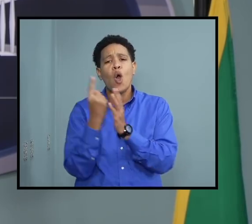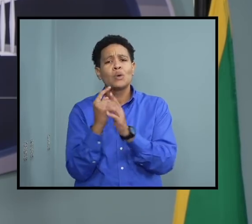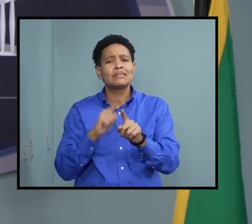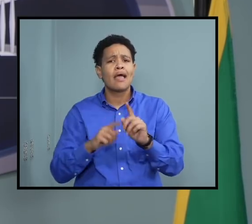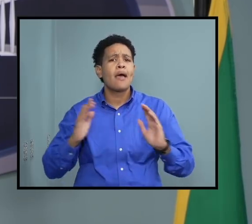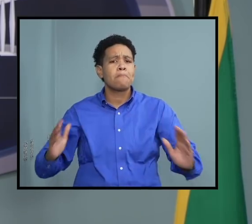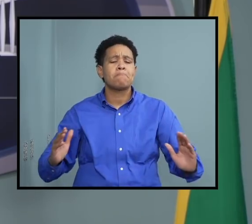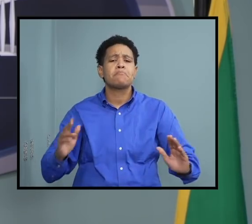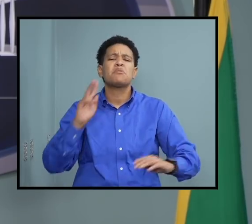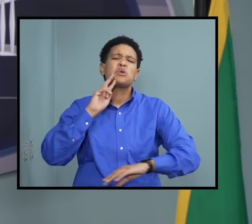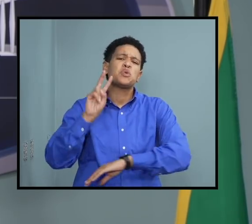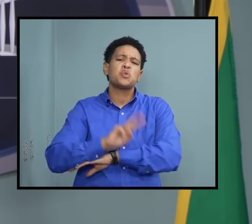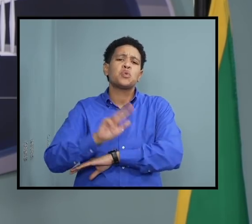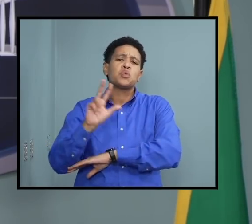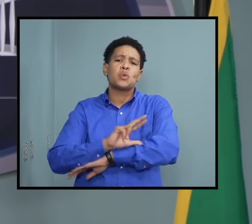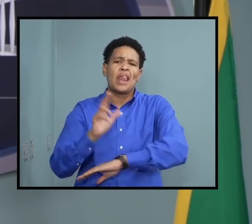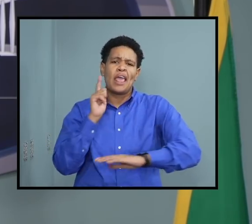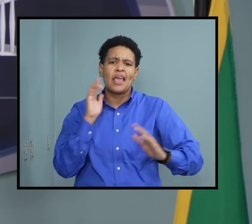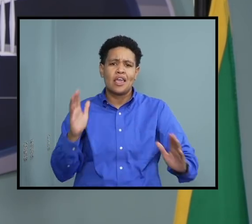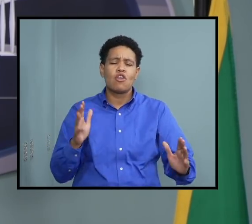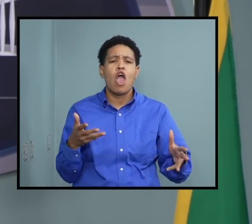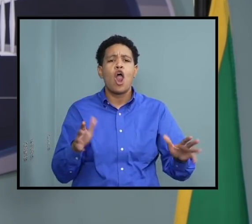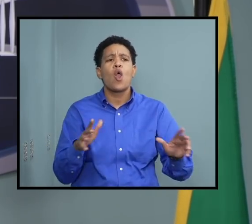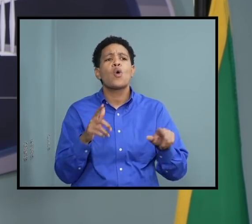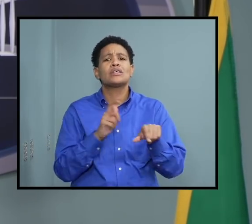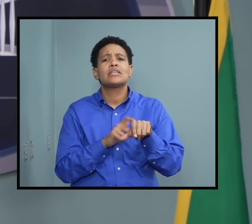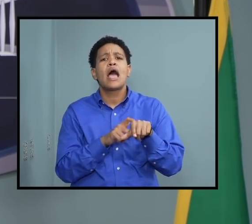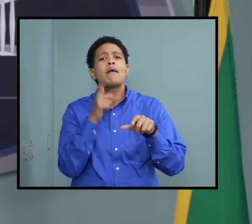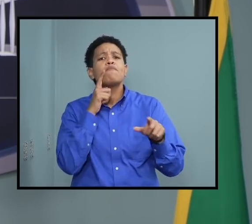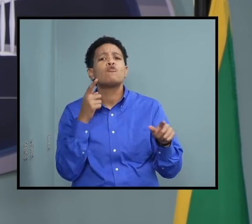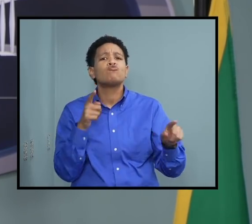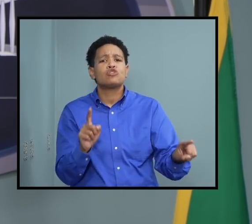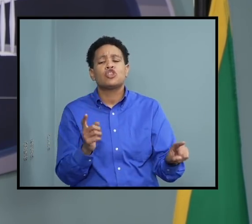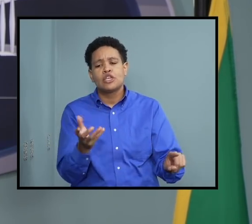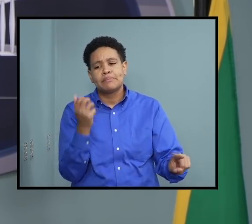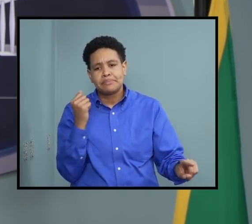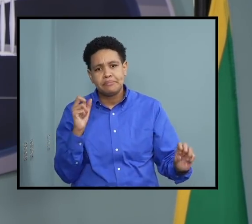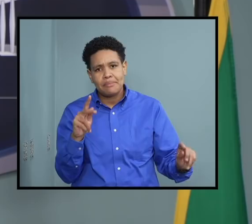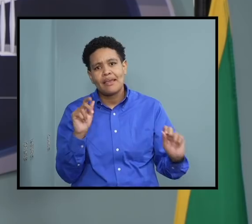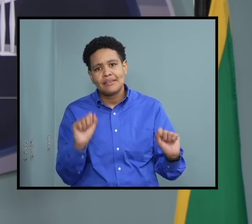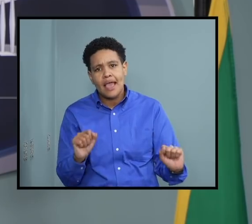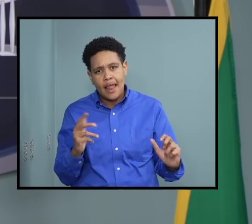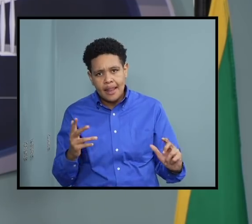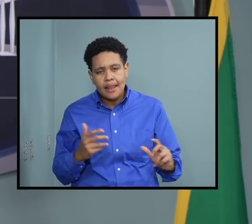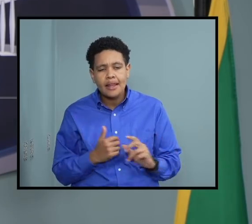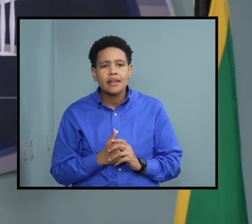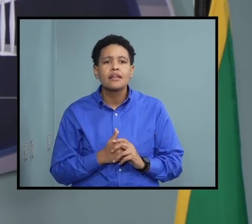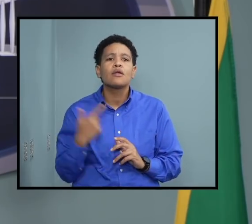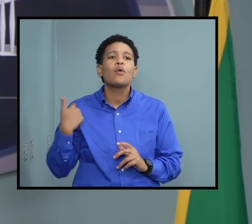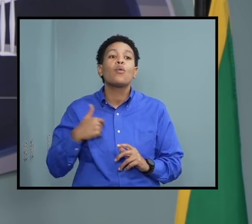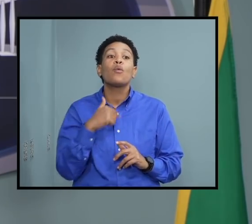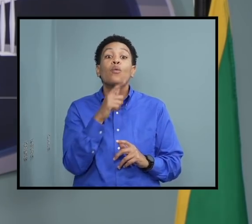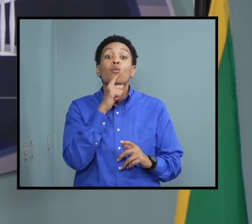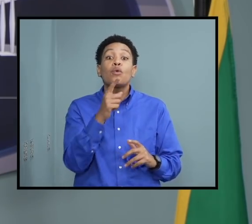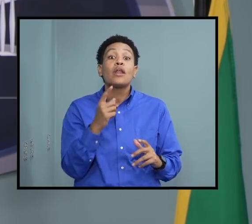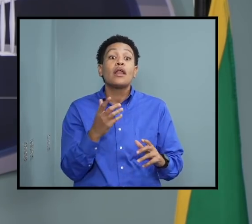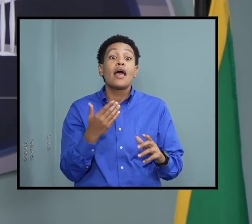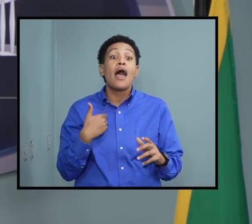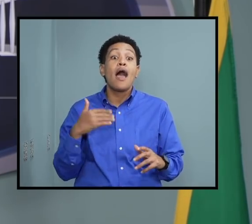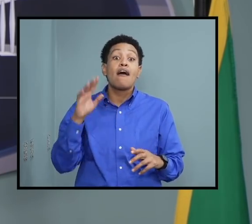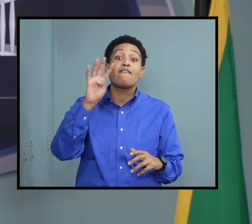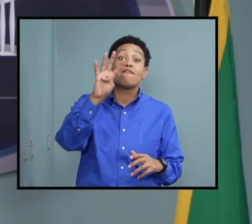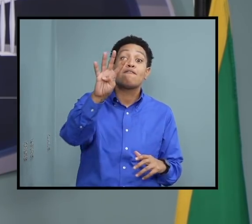to allow time for results to be available. He also outlined the expectations for